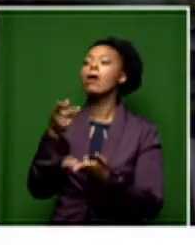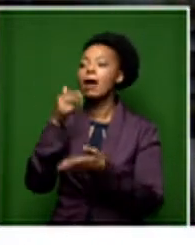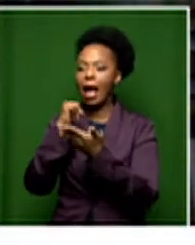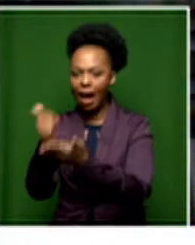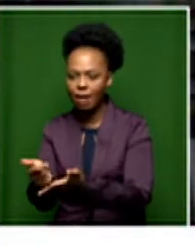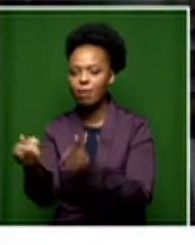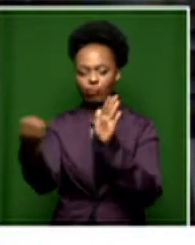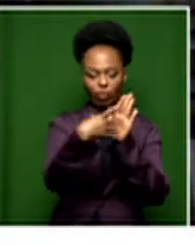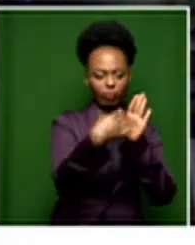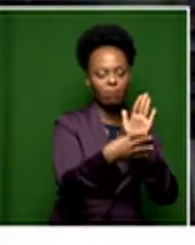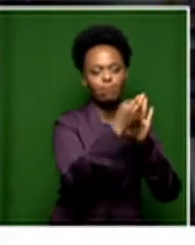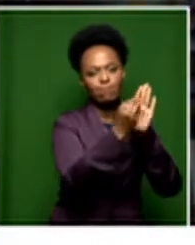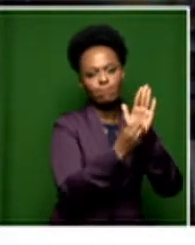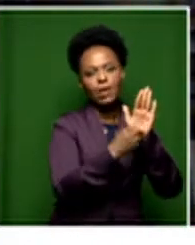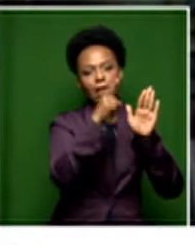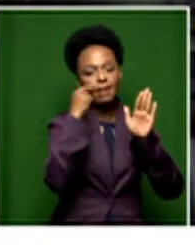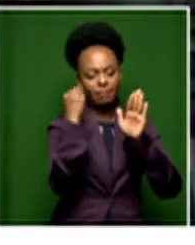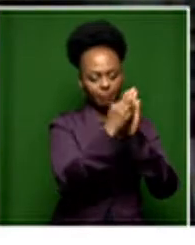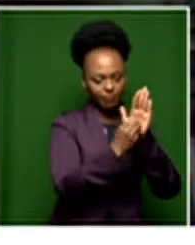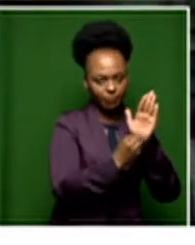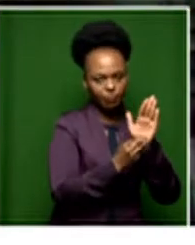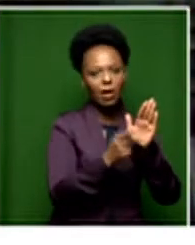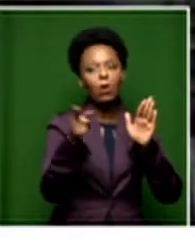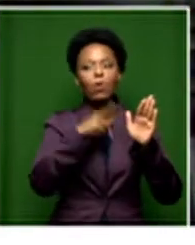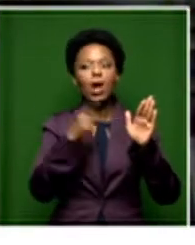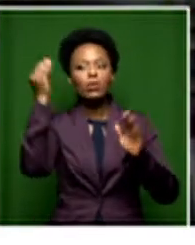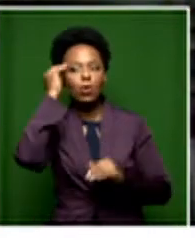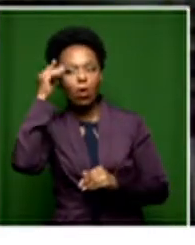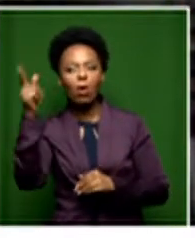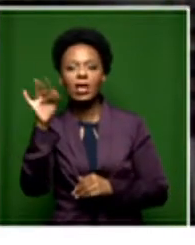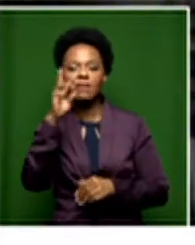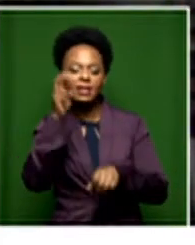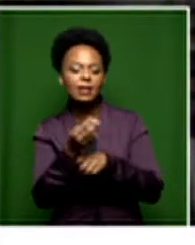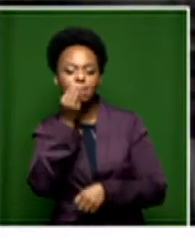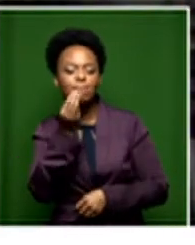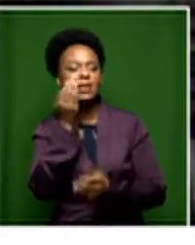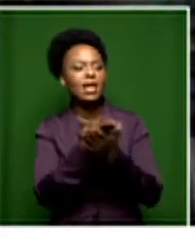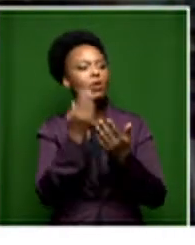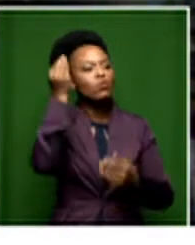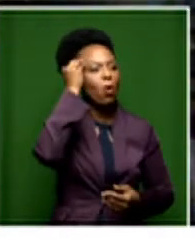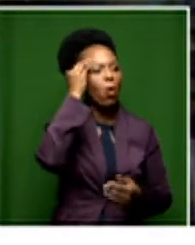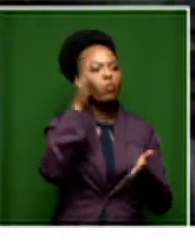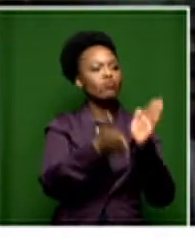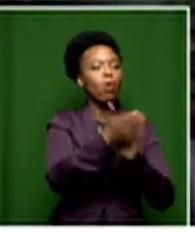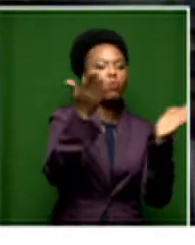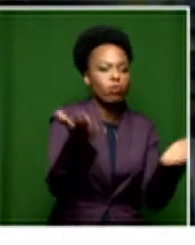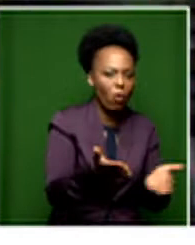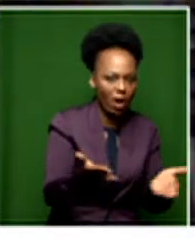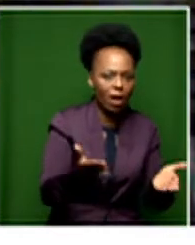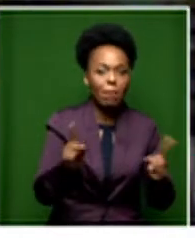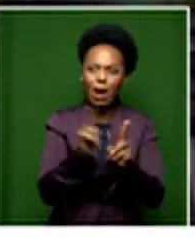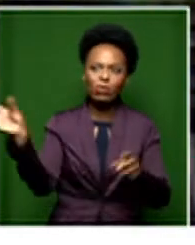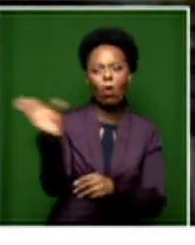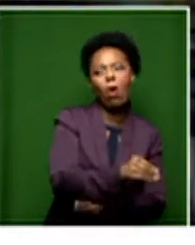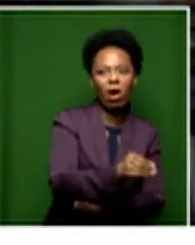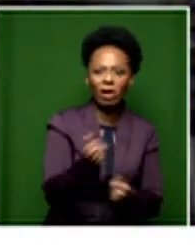to go when they need a meal. Yeah. Then we understand as an organization that is not enough. Not everyone is literally catered for